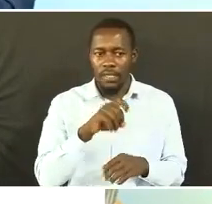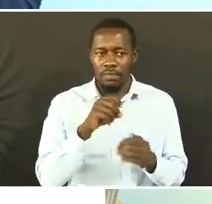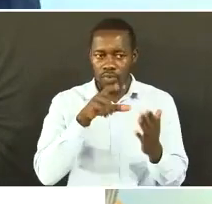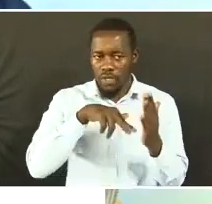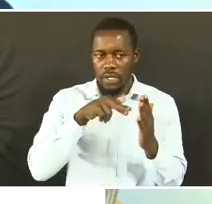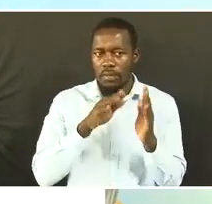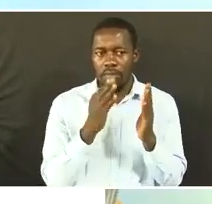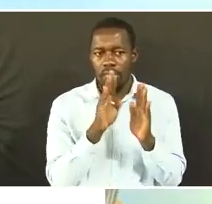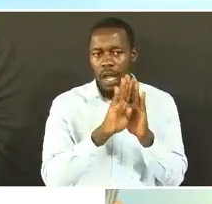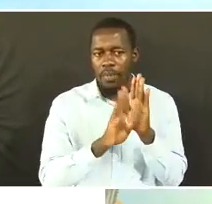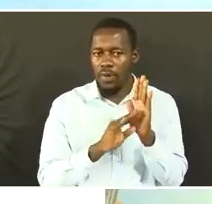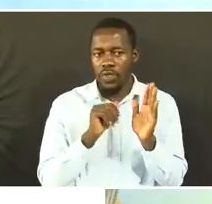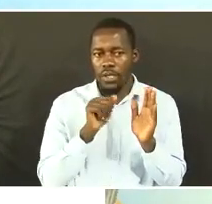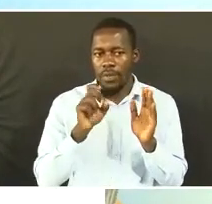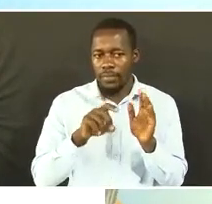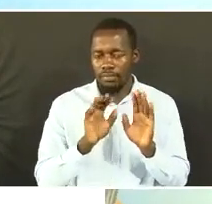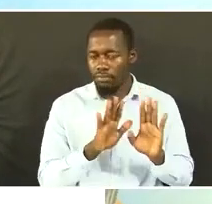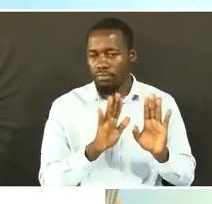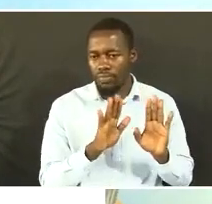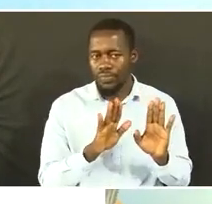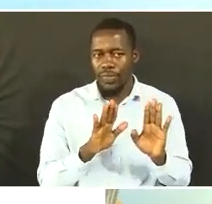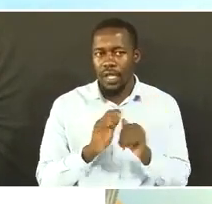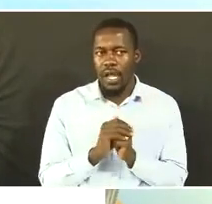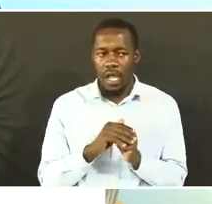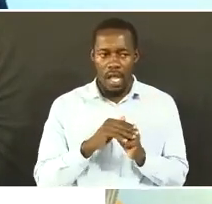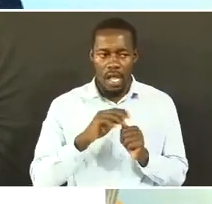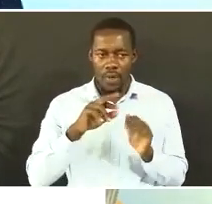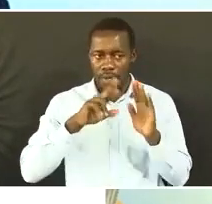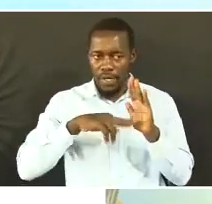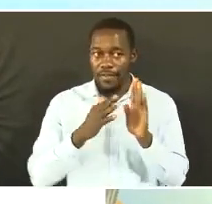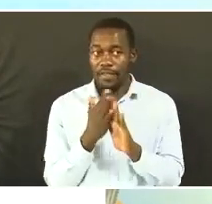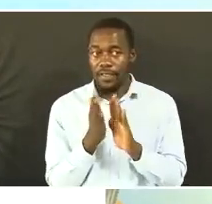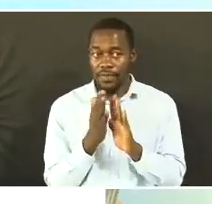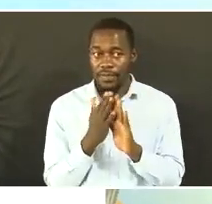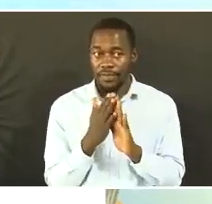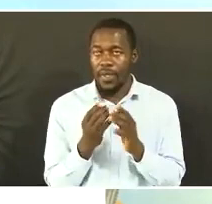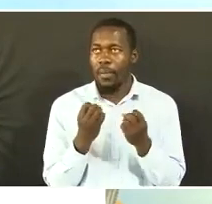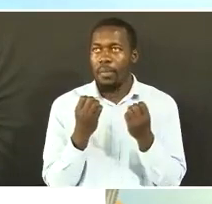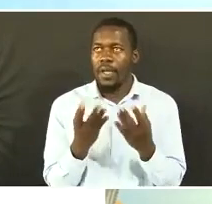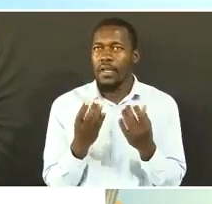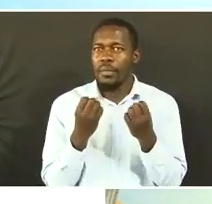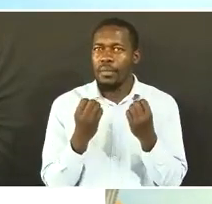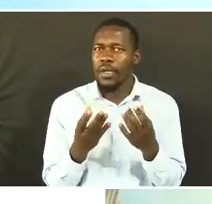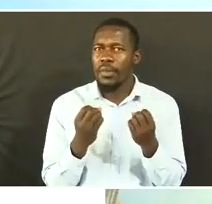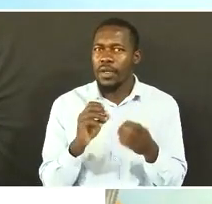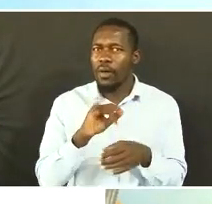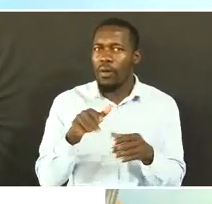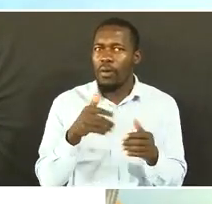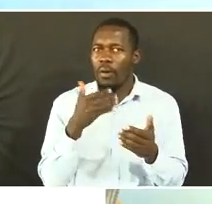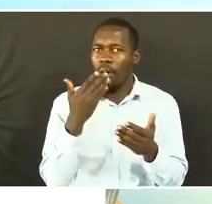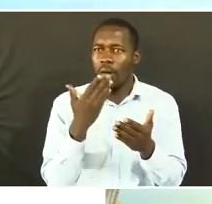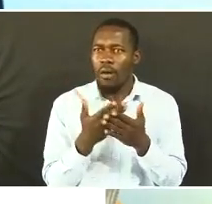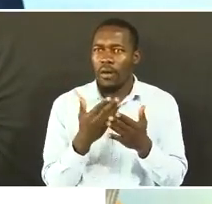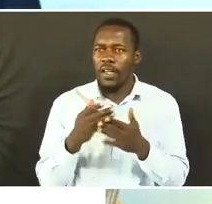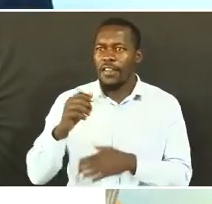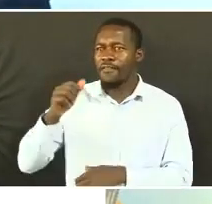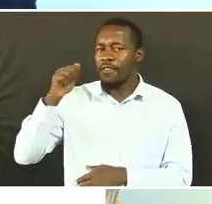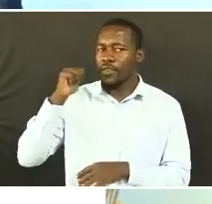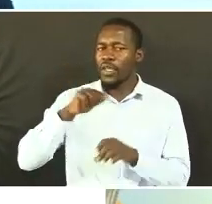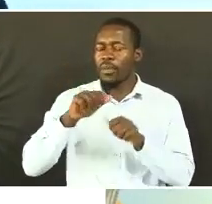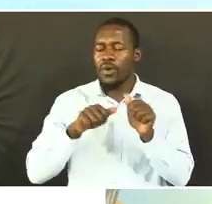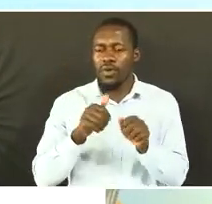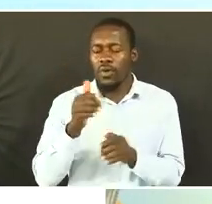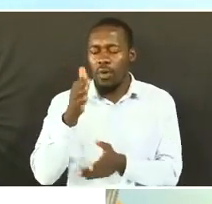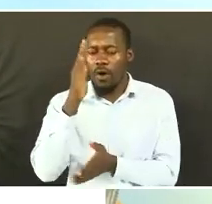Luke says, for as much as many have taken in hand to set forth in order a declaration of those things which are most surely believed amongst